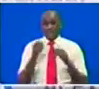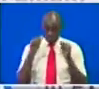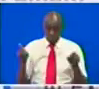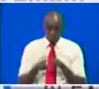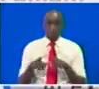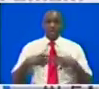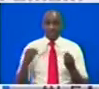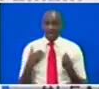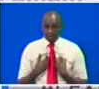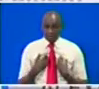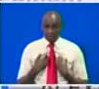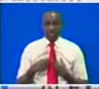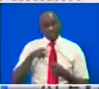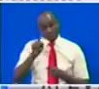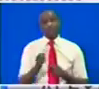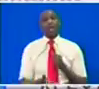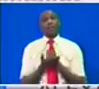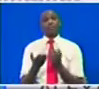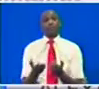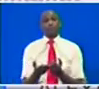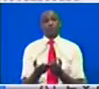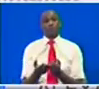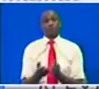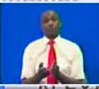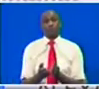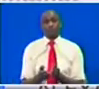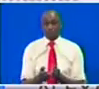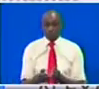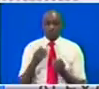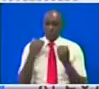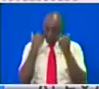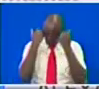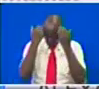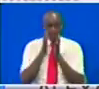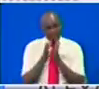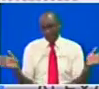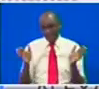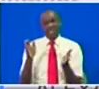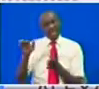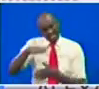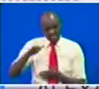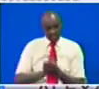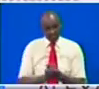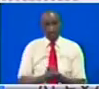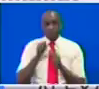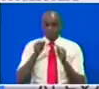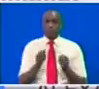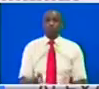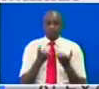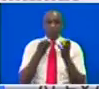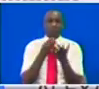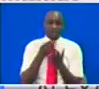healthy. Therefore, helping to release the public, the pressure on public sector finance and enhancing